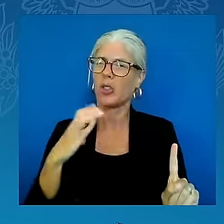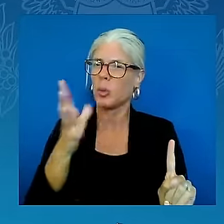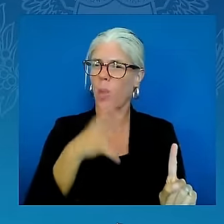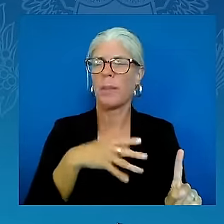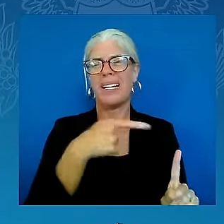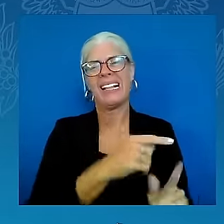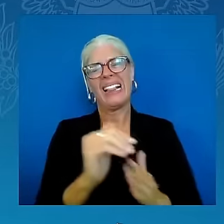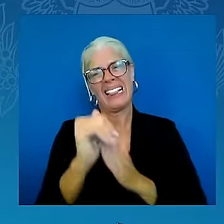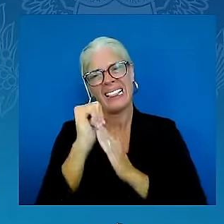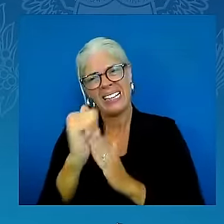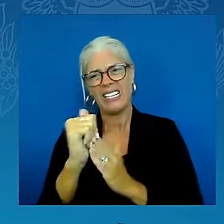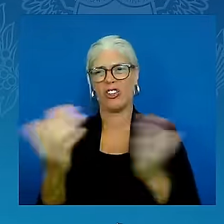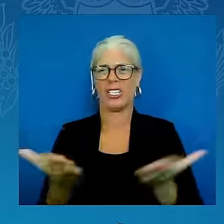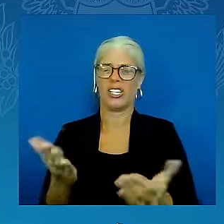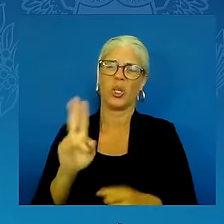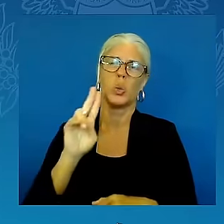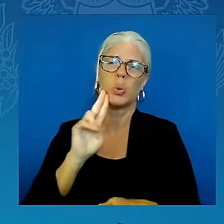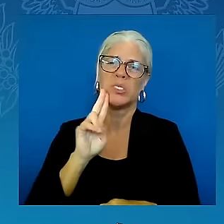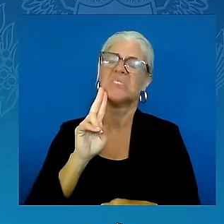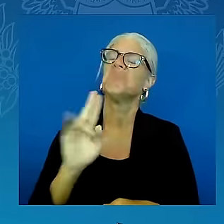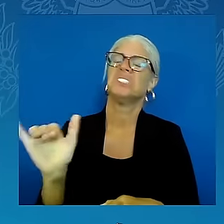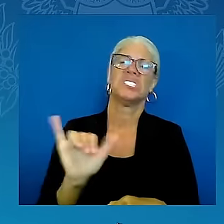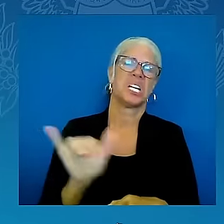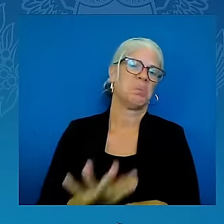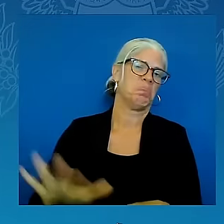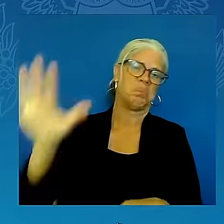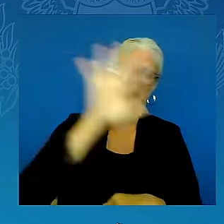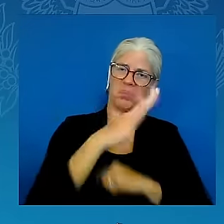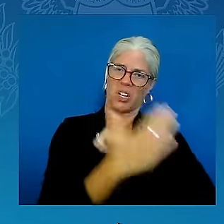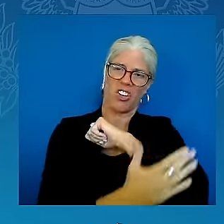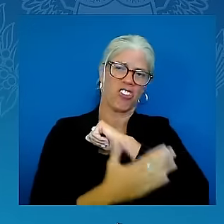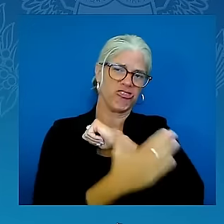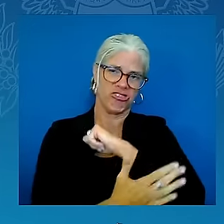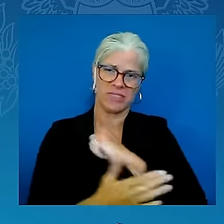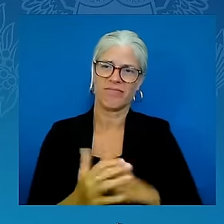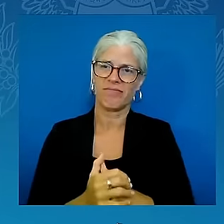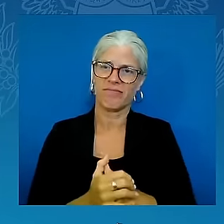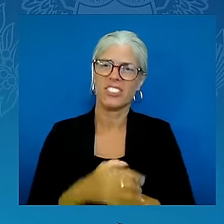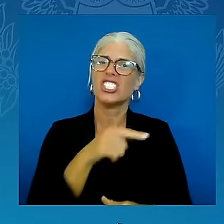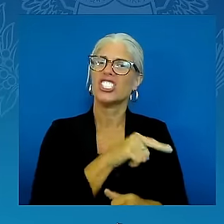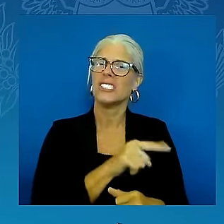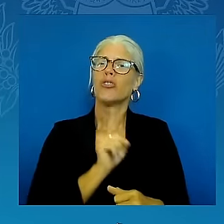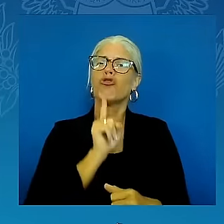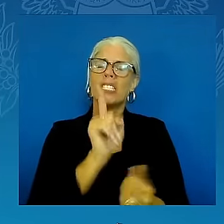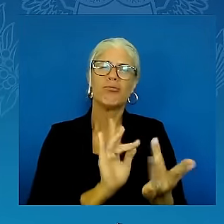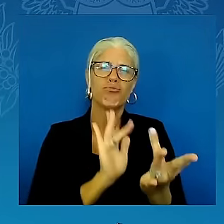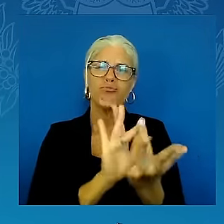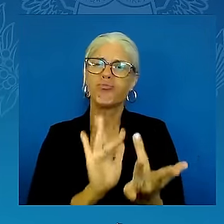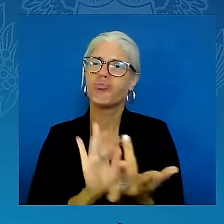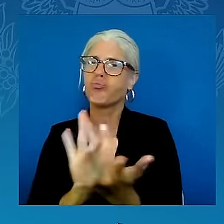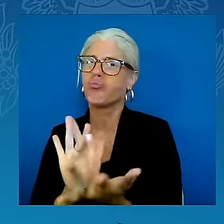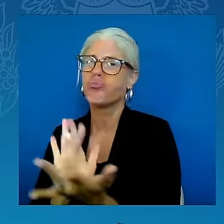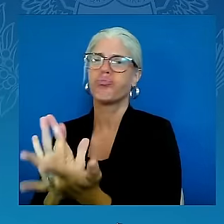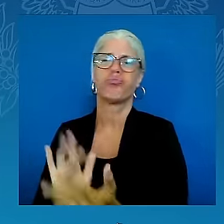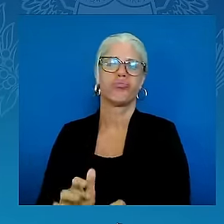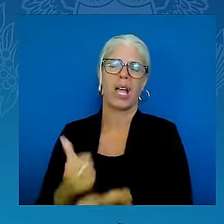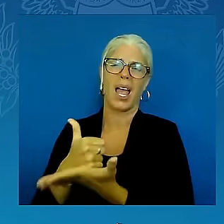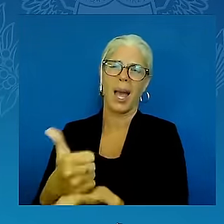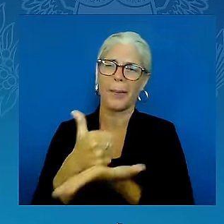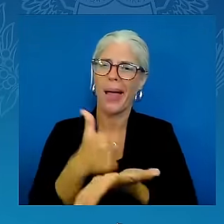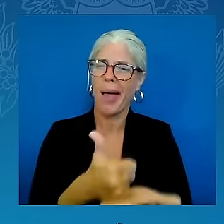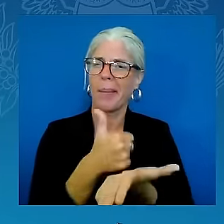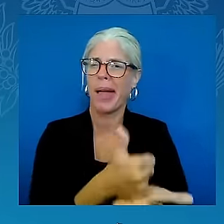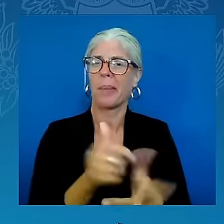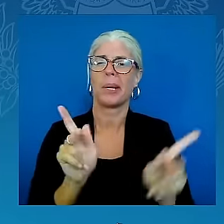of people all over our country. As a champion for women's rights, she helped reauthorize